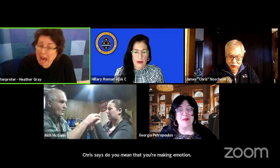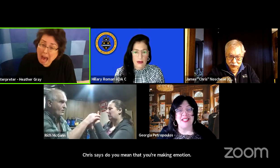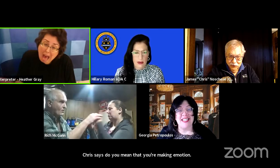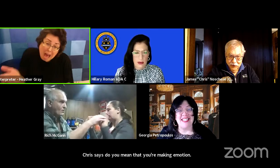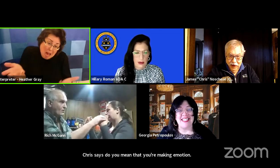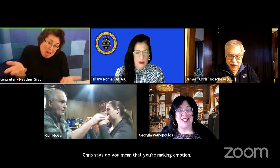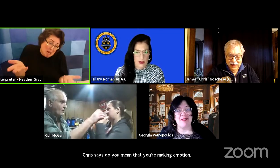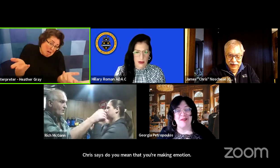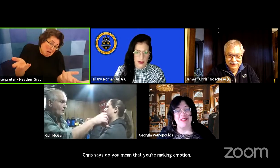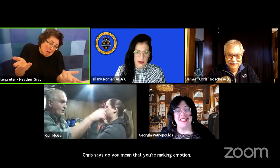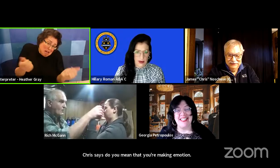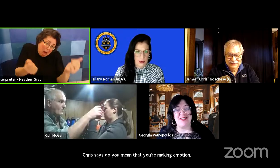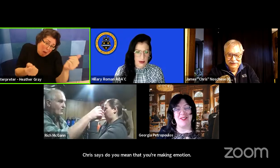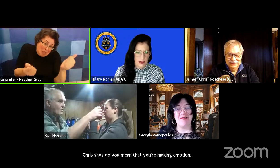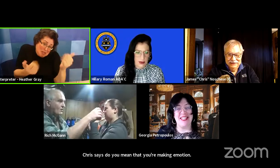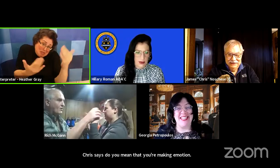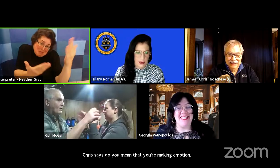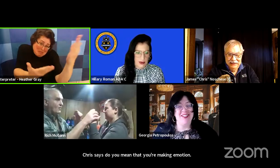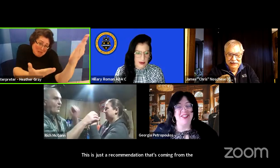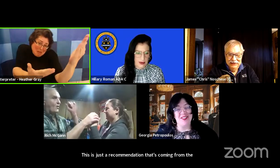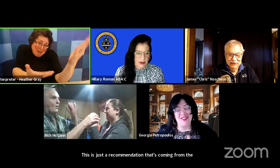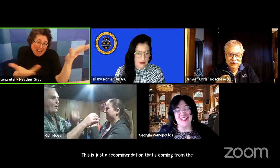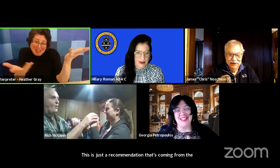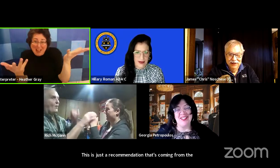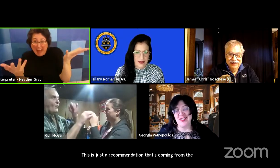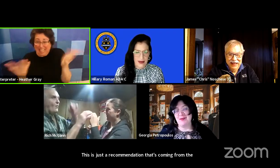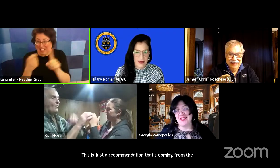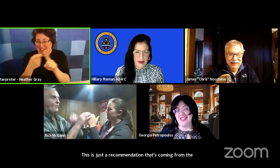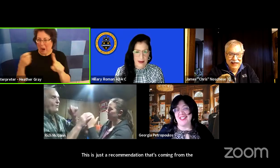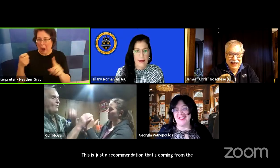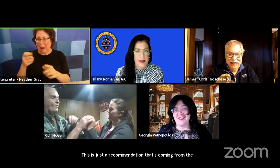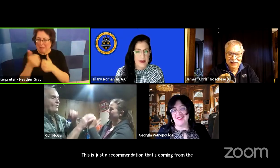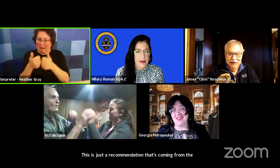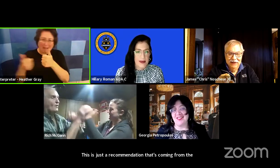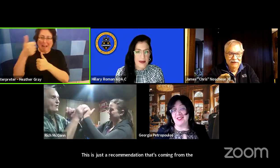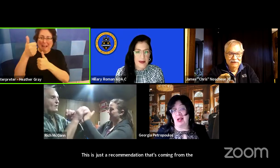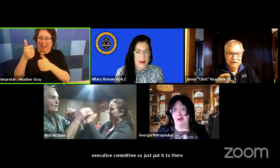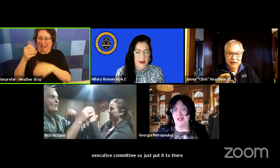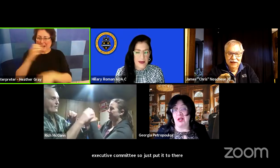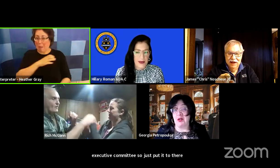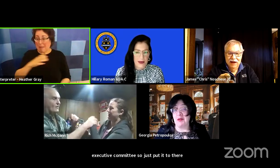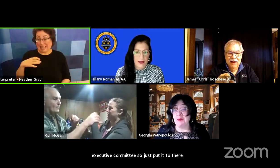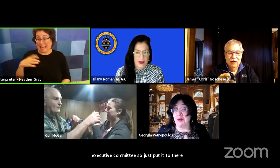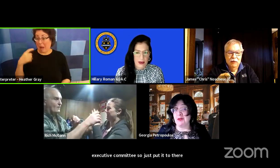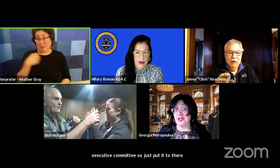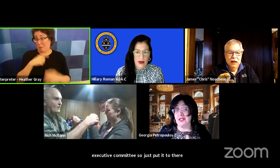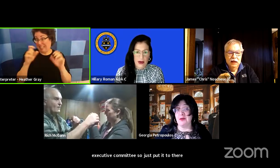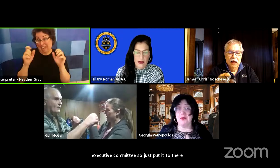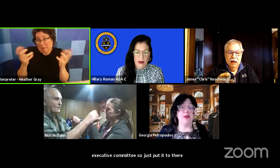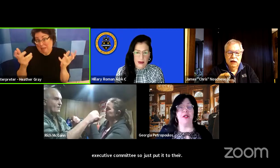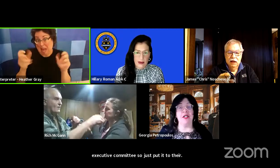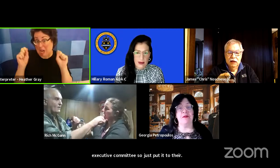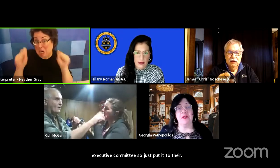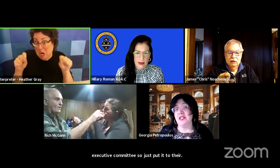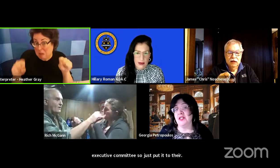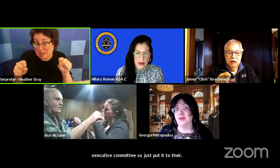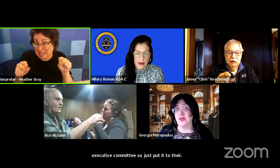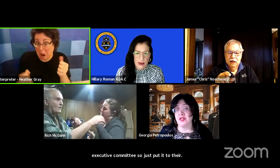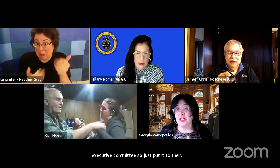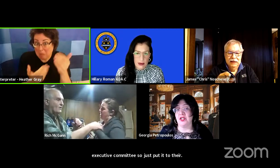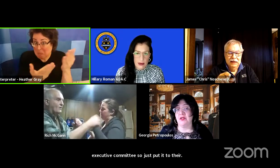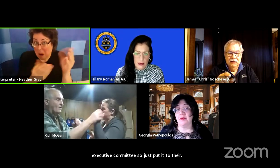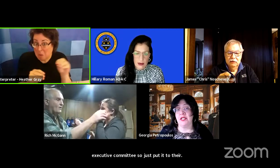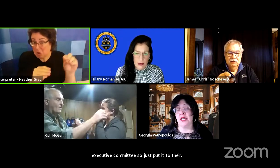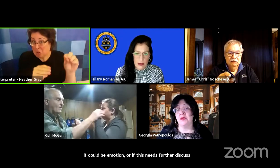This is just a recommendation that's coming from the executive committee. So just put it to the, it could be a motion, or if this